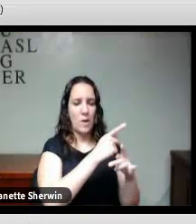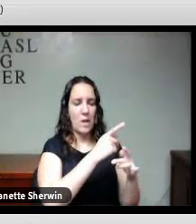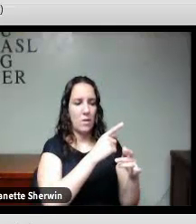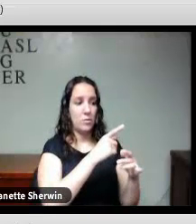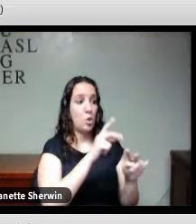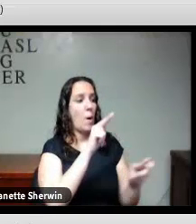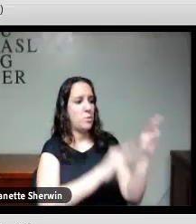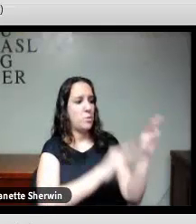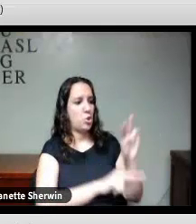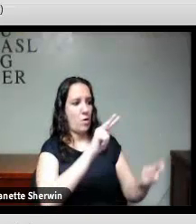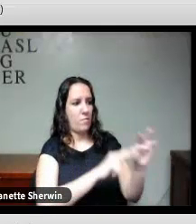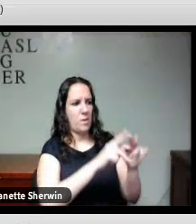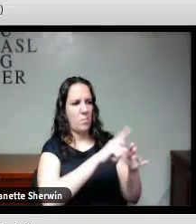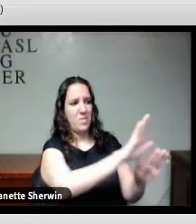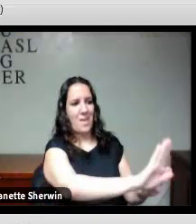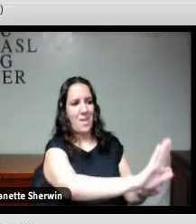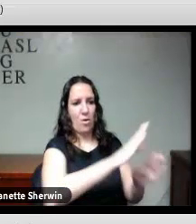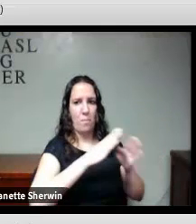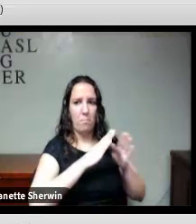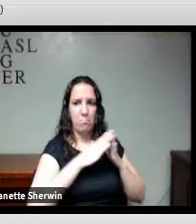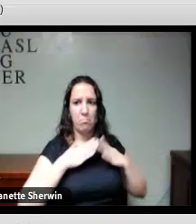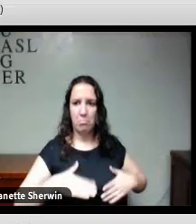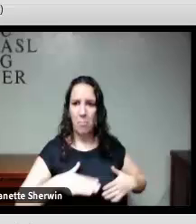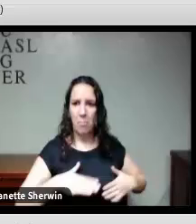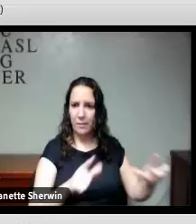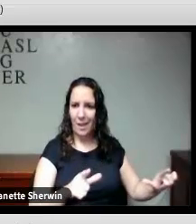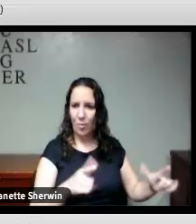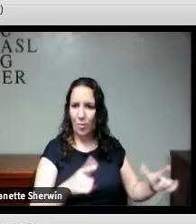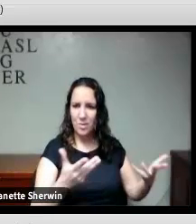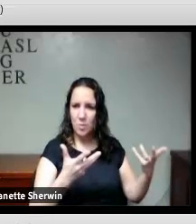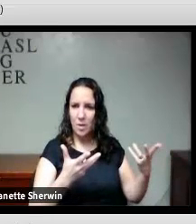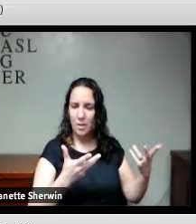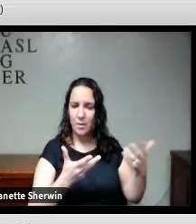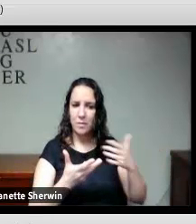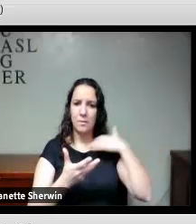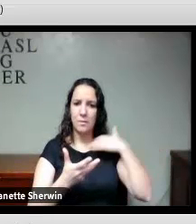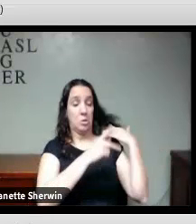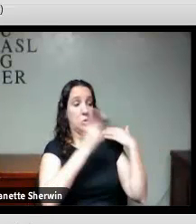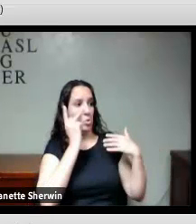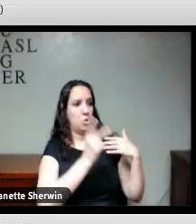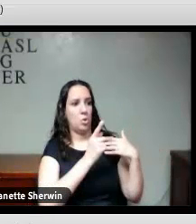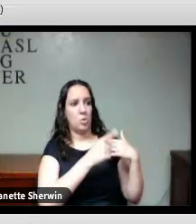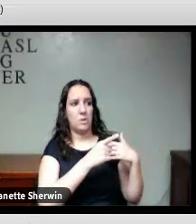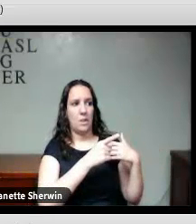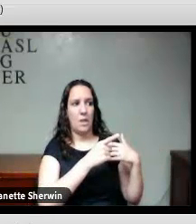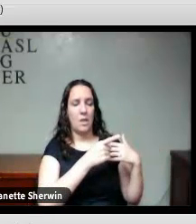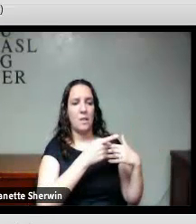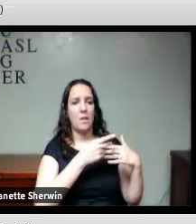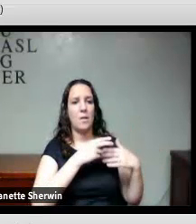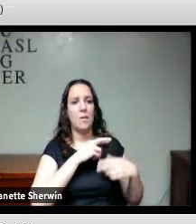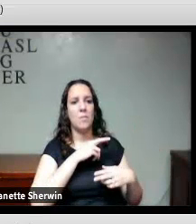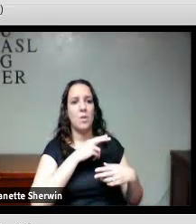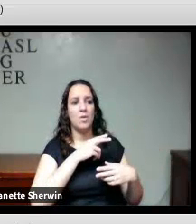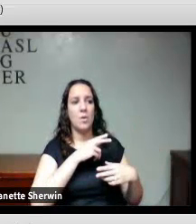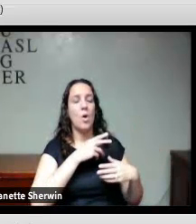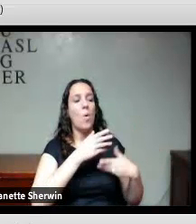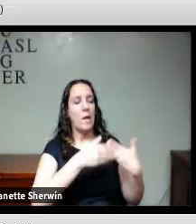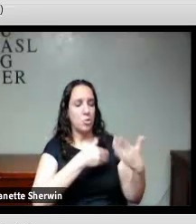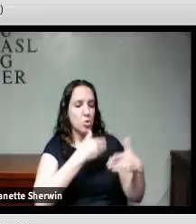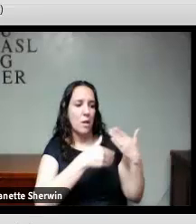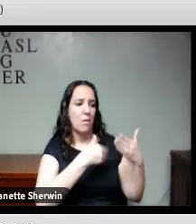is their body language? What are their visual clues? Do you see them kind of relaxing as you're working through